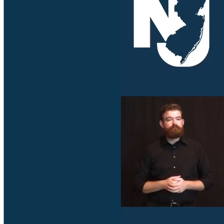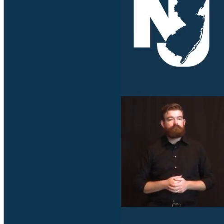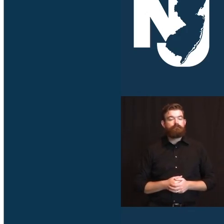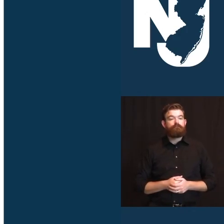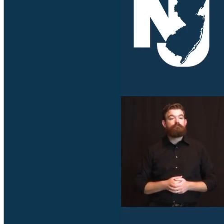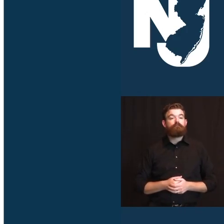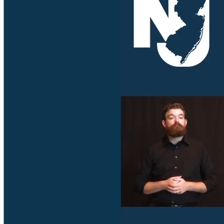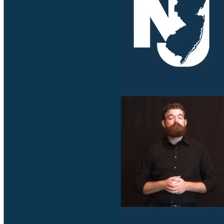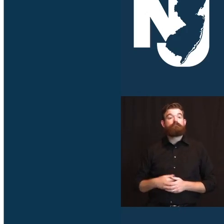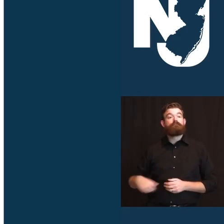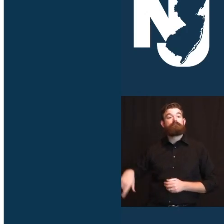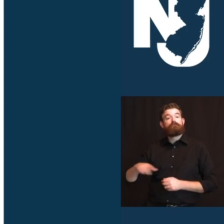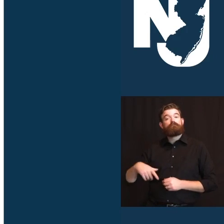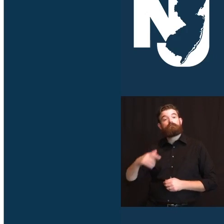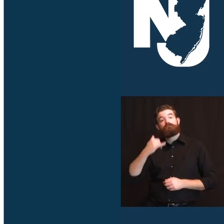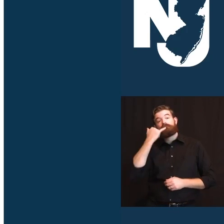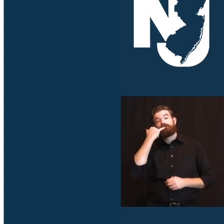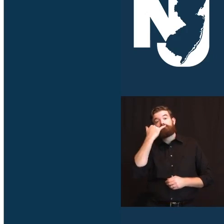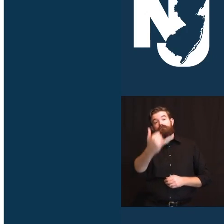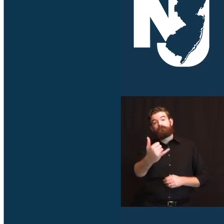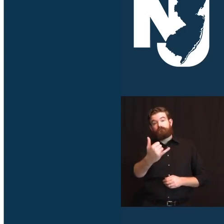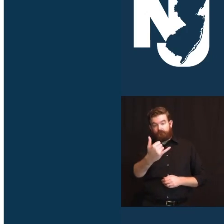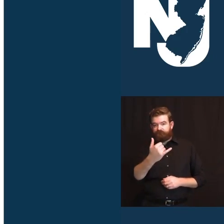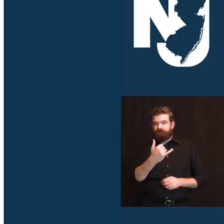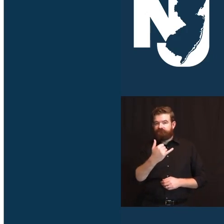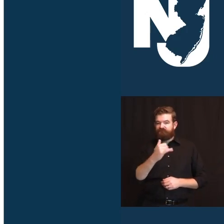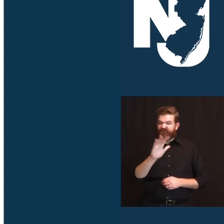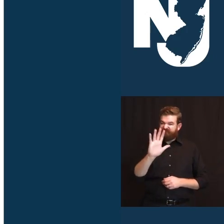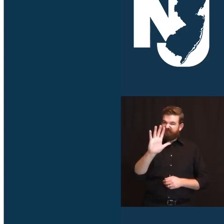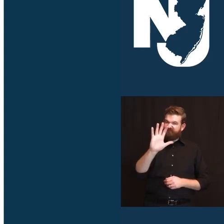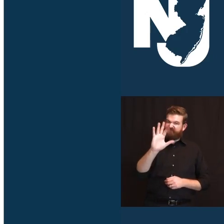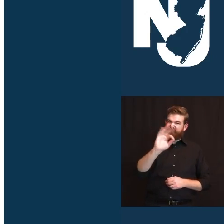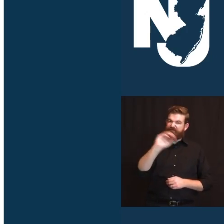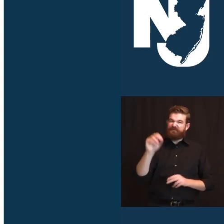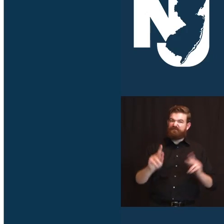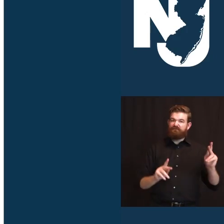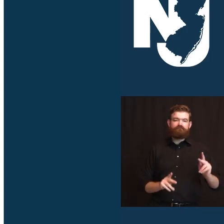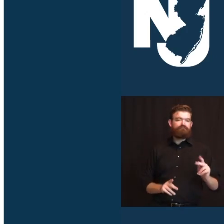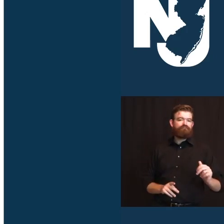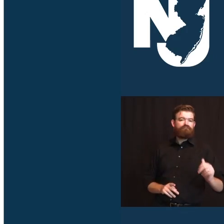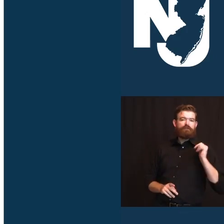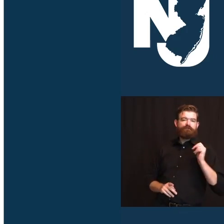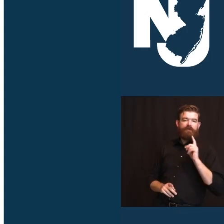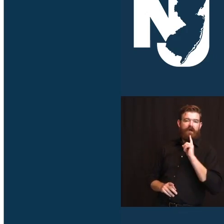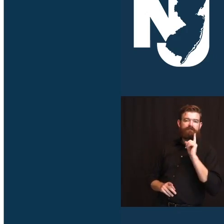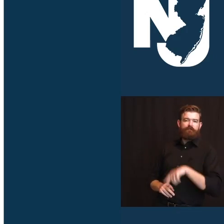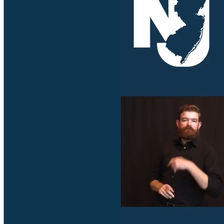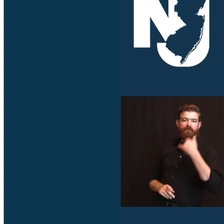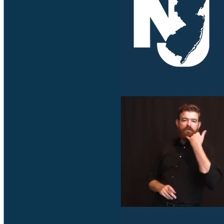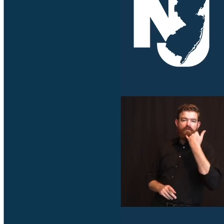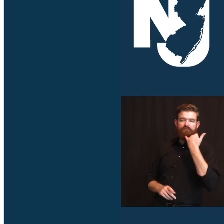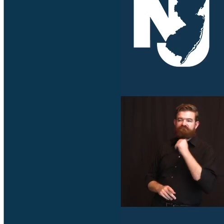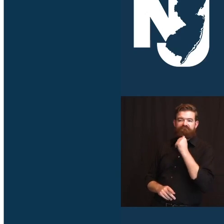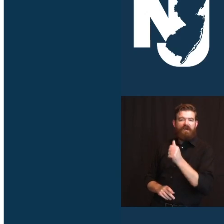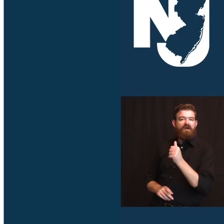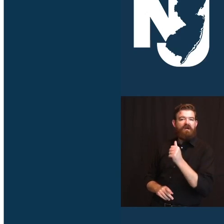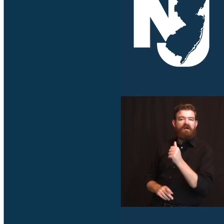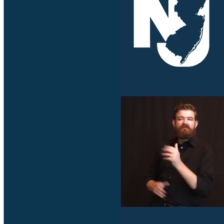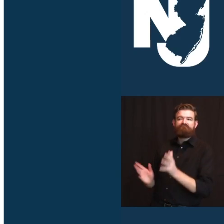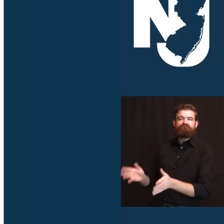and provide further contacts, which means they're batting at about a banjo hitter's